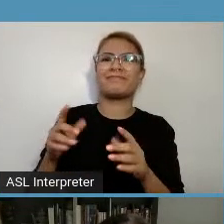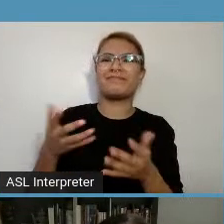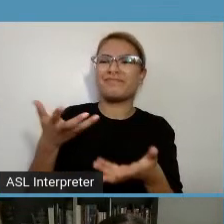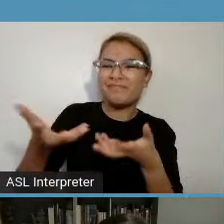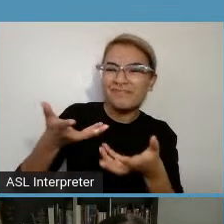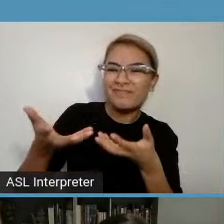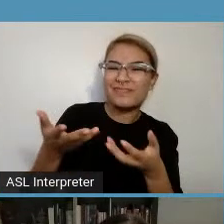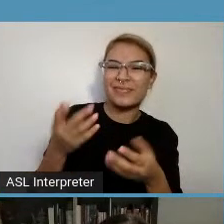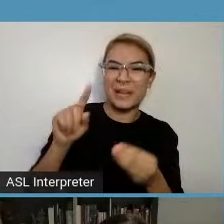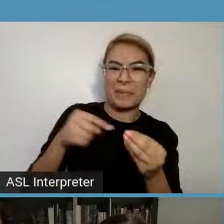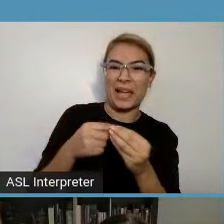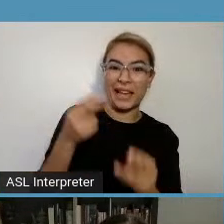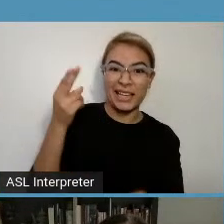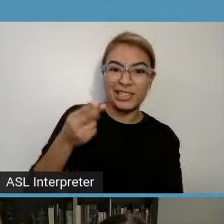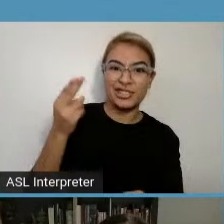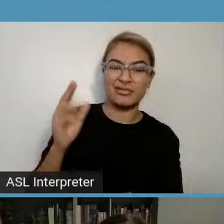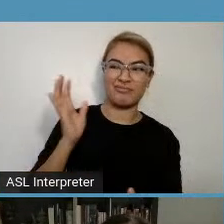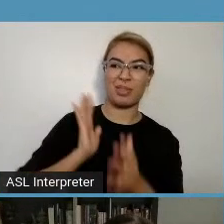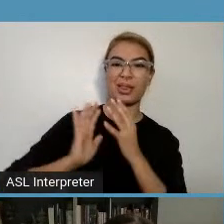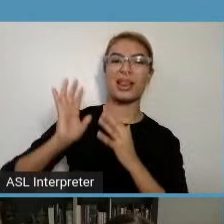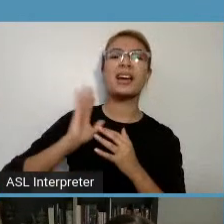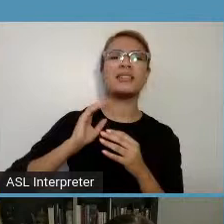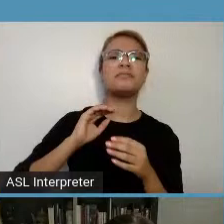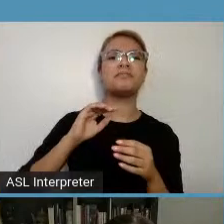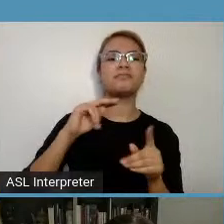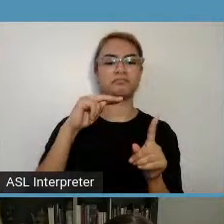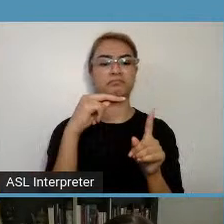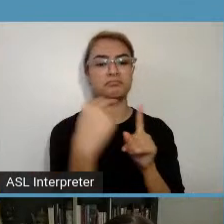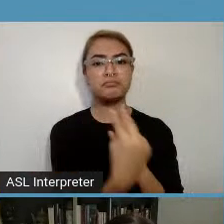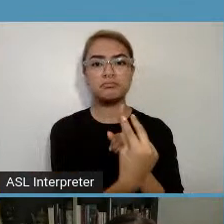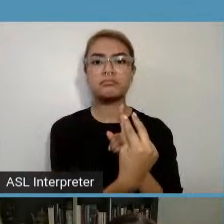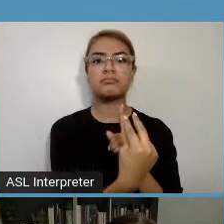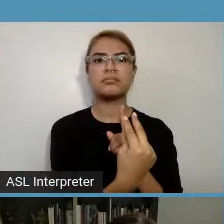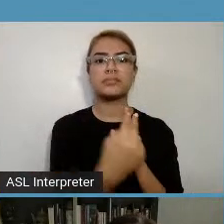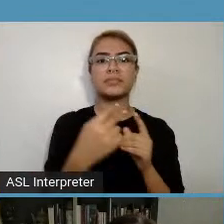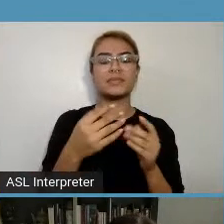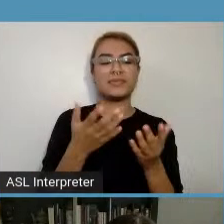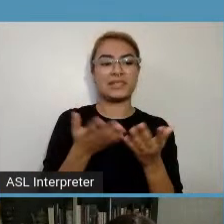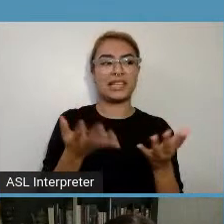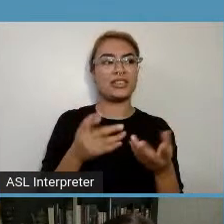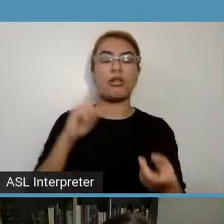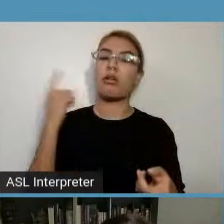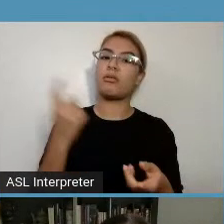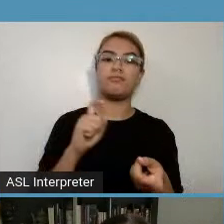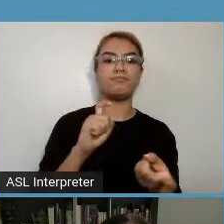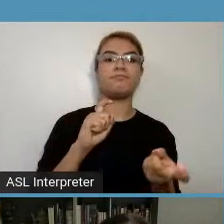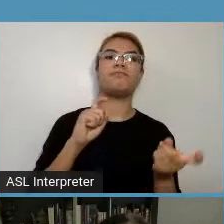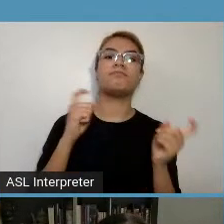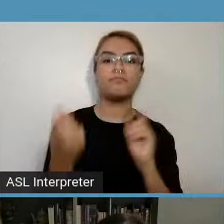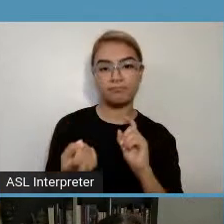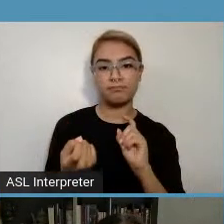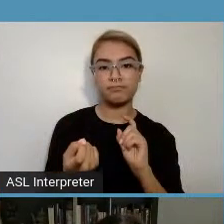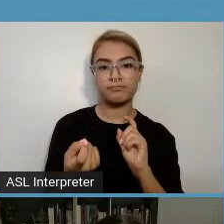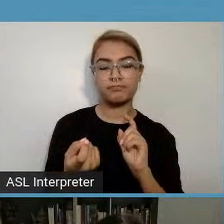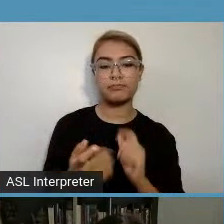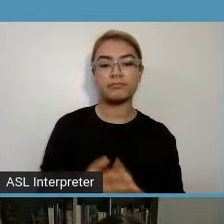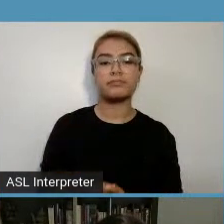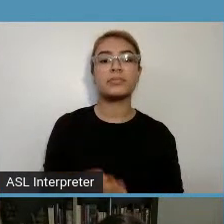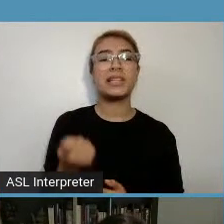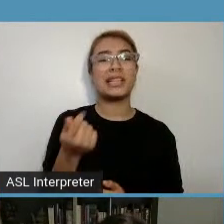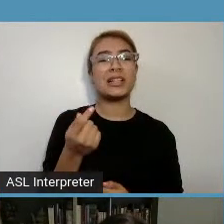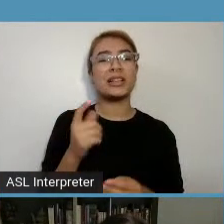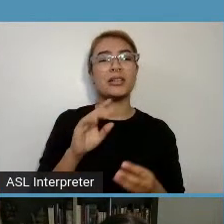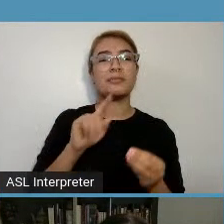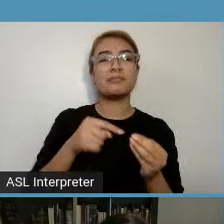gives us a really good perspective on the fact that things are always evolving. So just a little bit about our